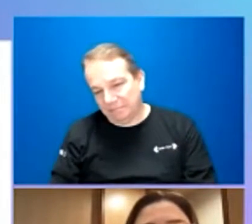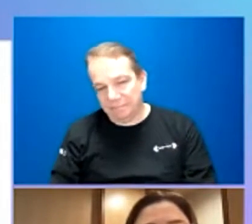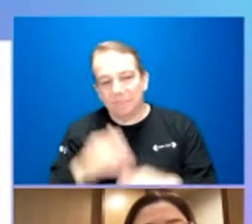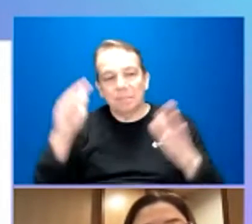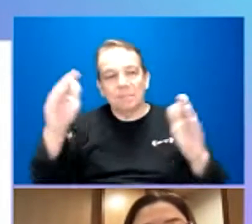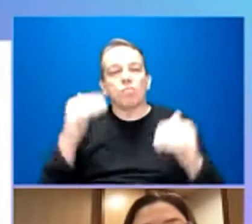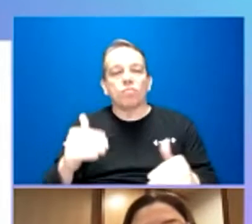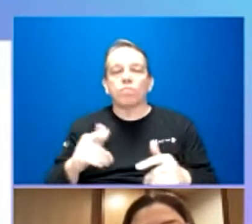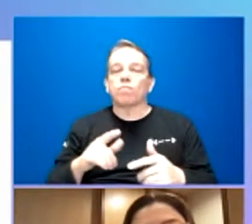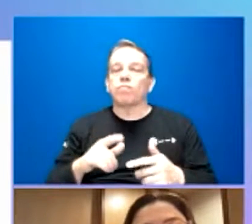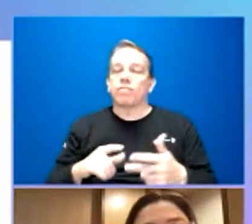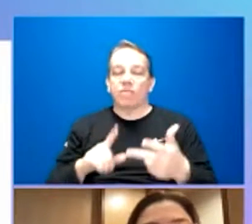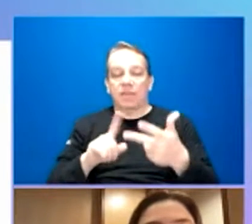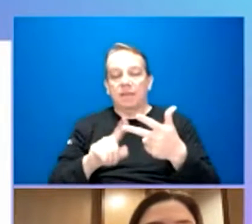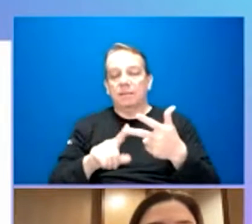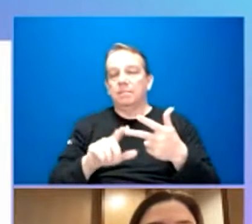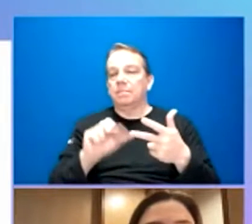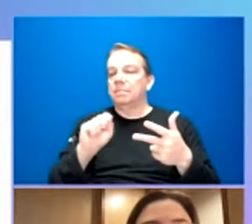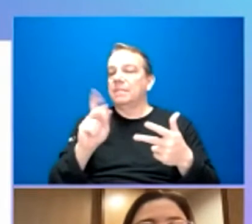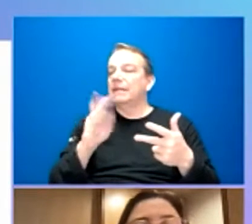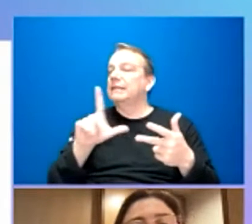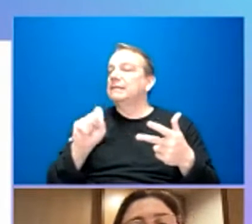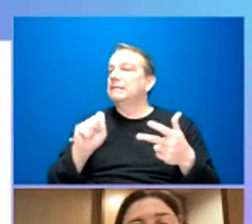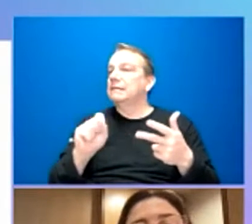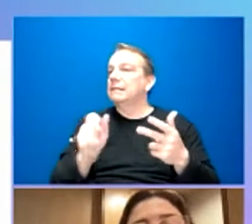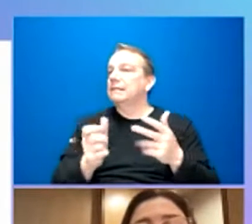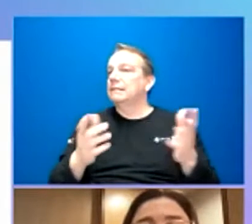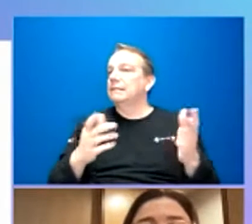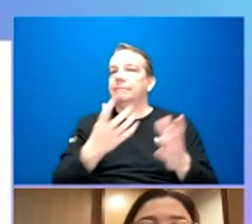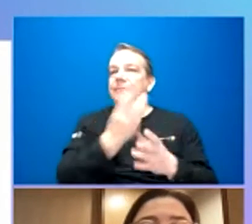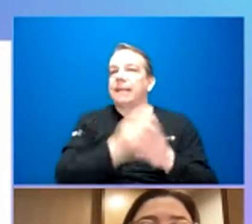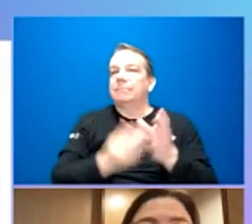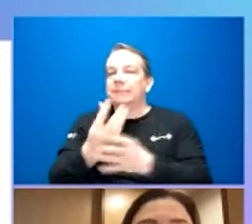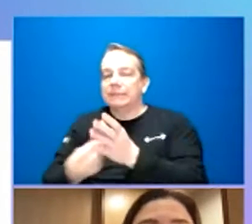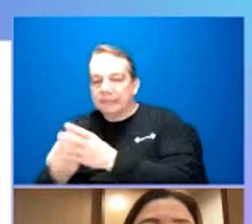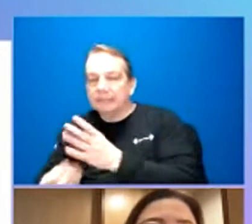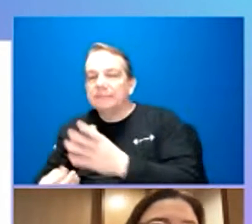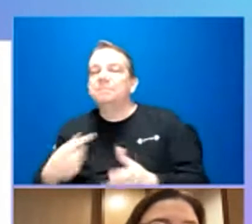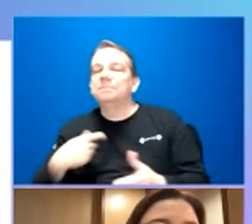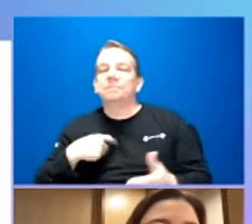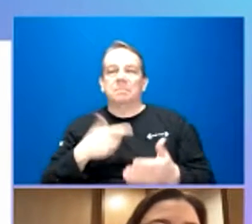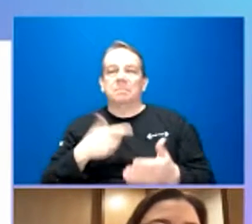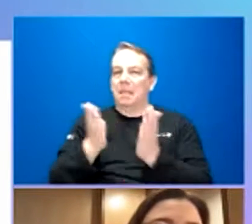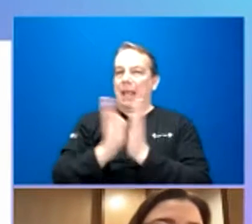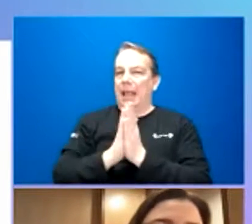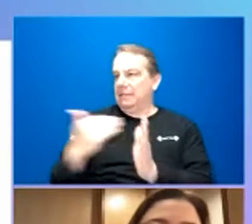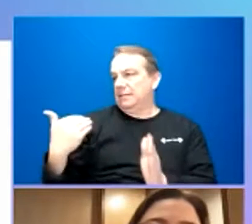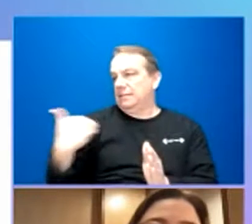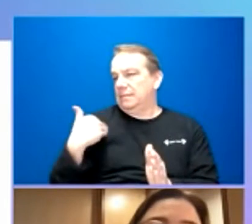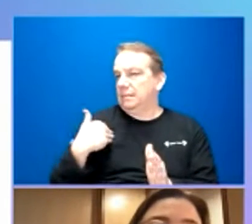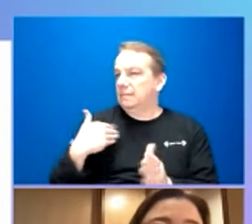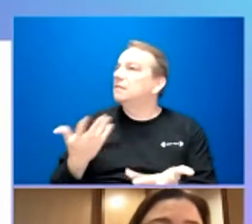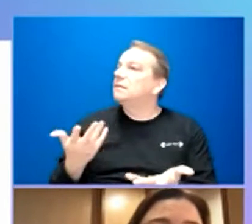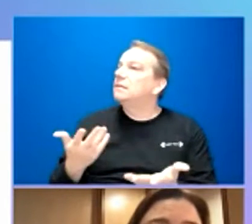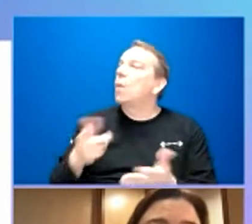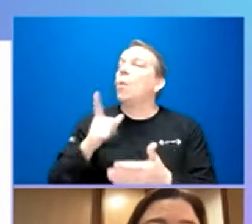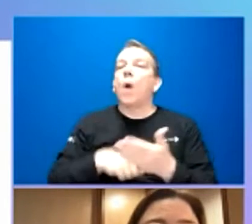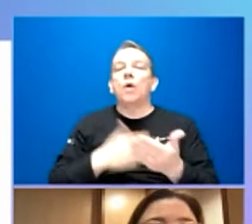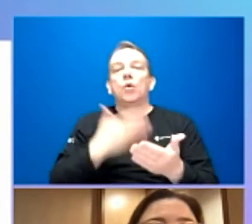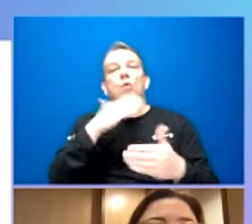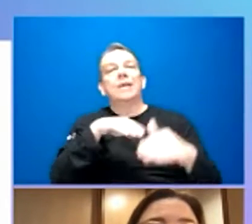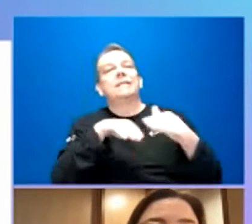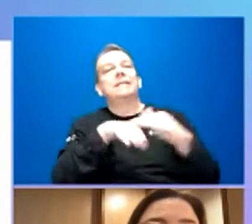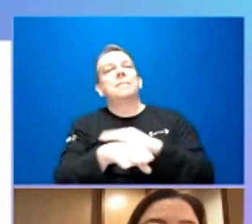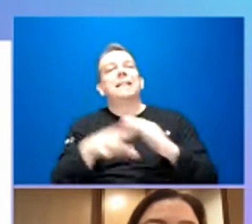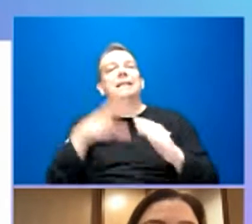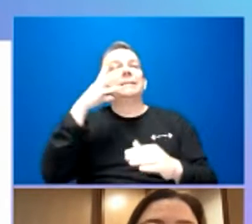Another common challenge is around skills gaps. So I get asked a lot about what a good accessible experience looks like, and